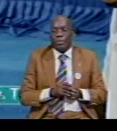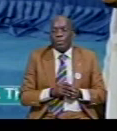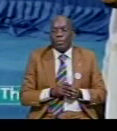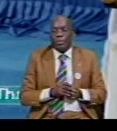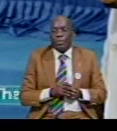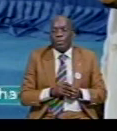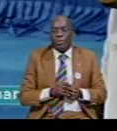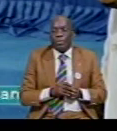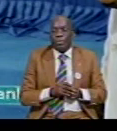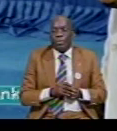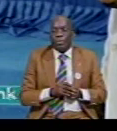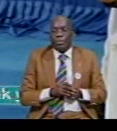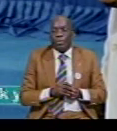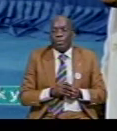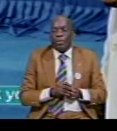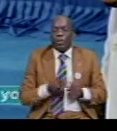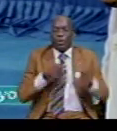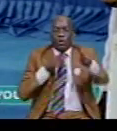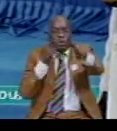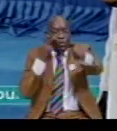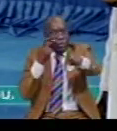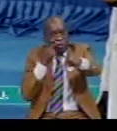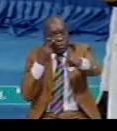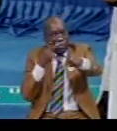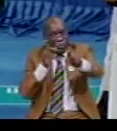awu lo wa nbe lokan yin